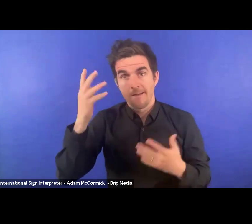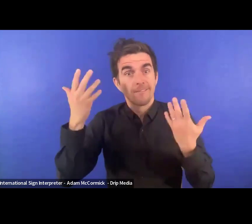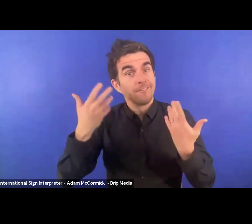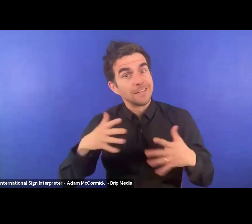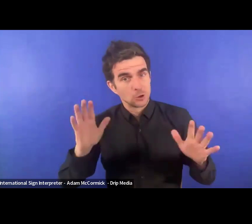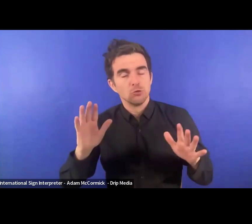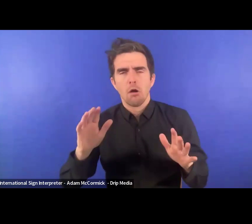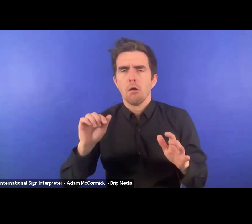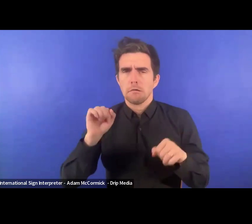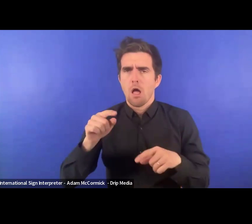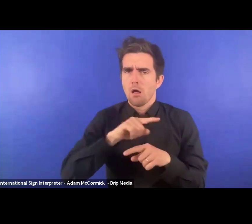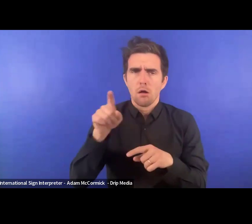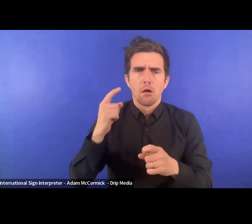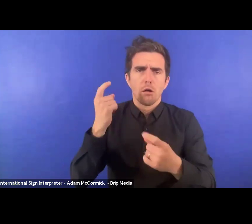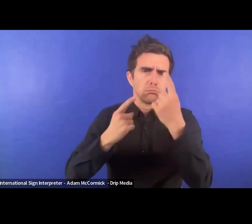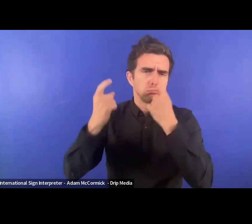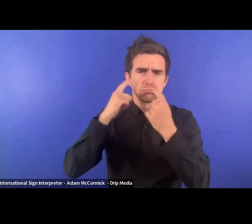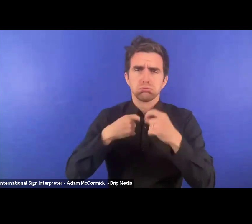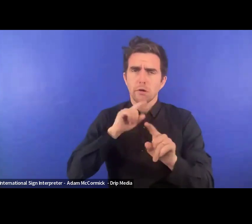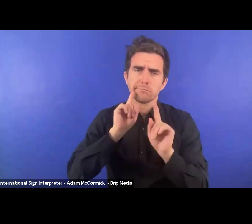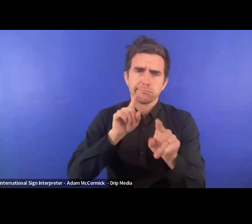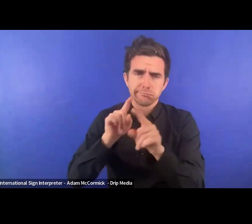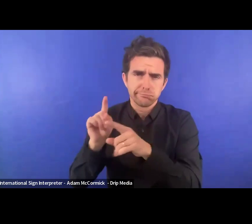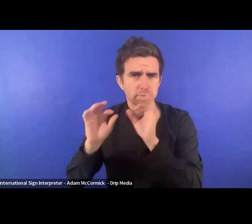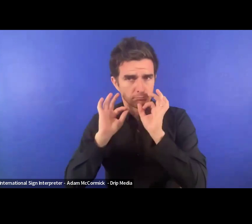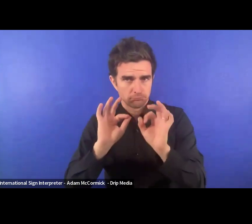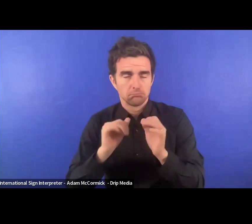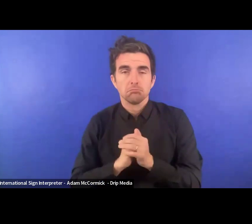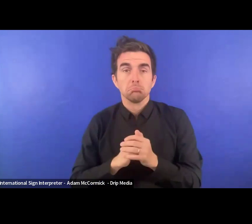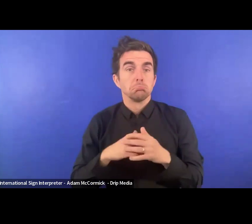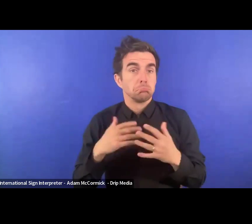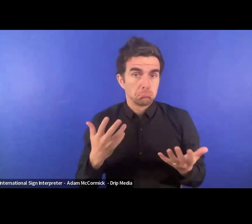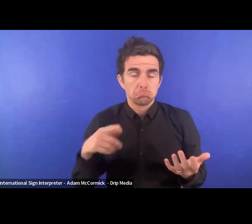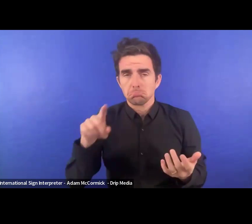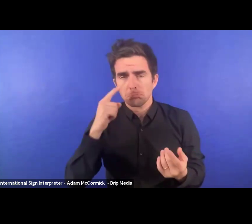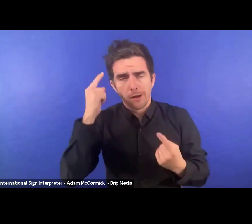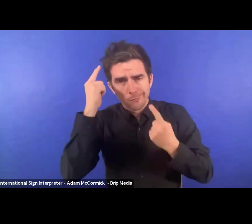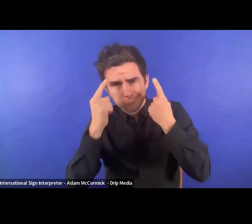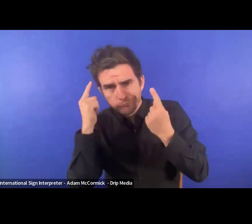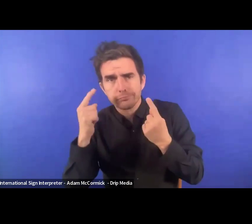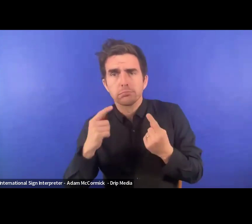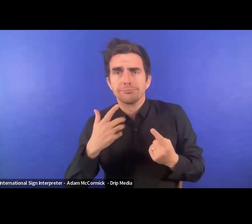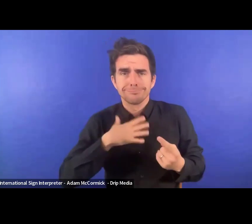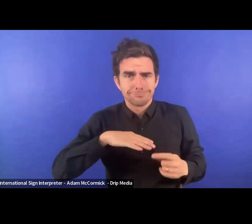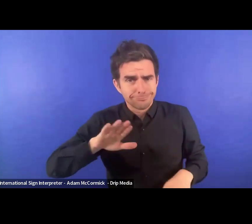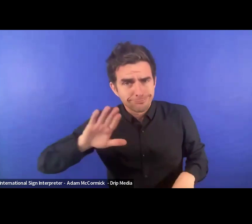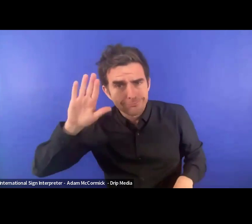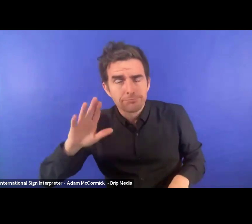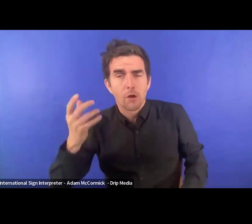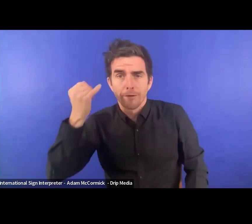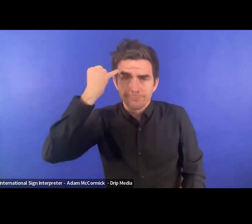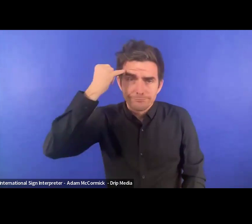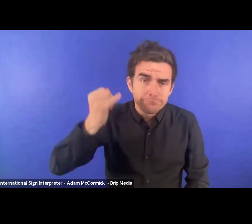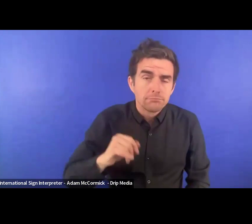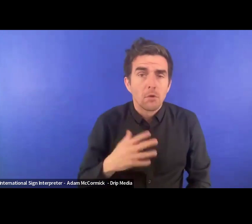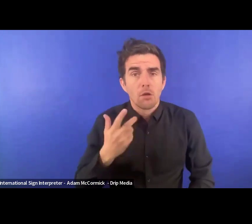any suggestion, and also to hear more about what works best in your country. So without further ado,